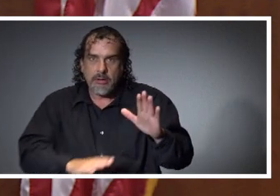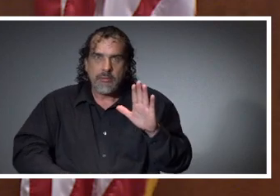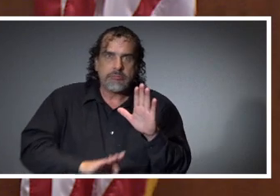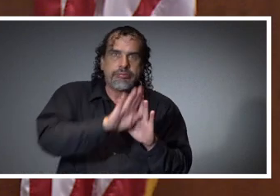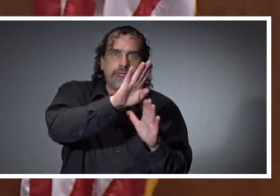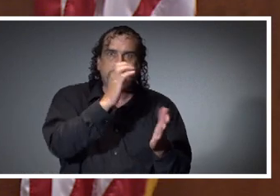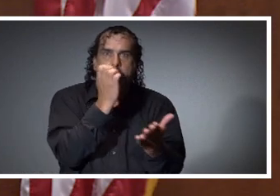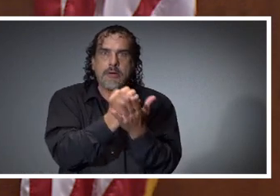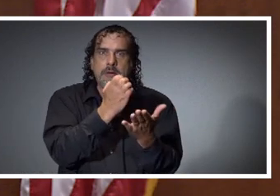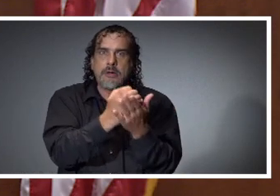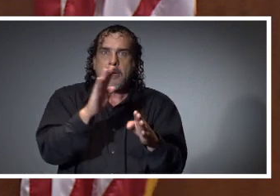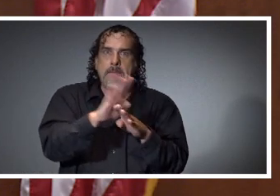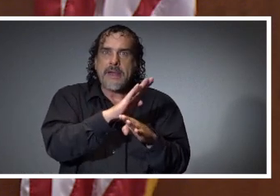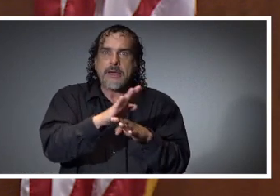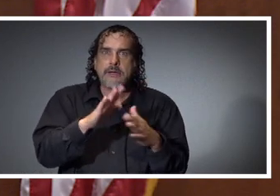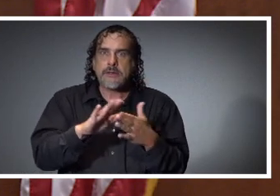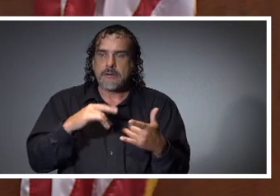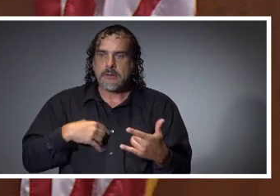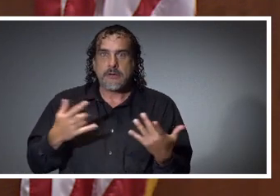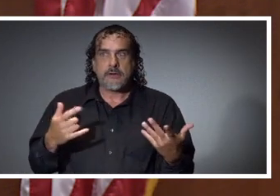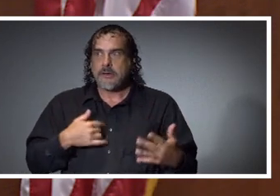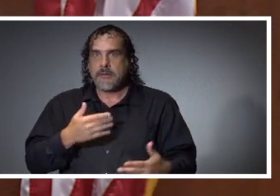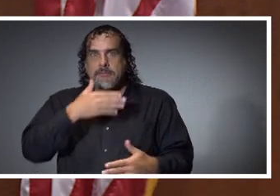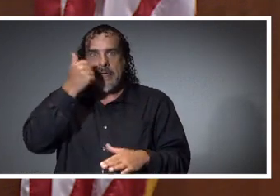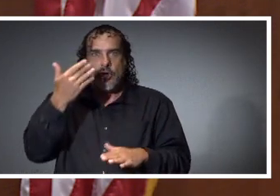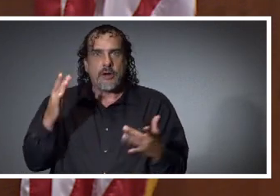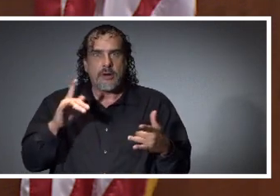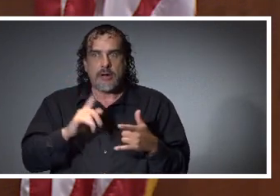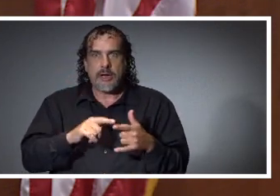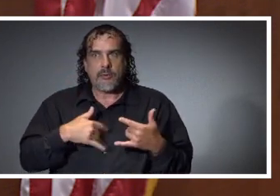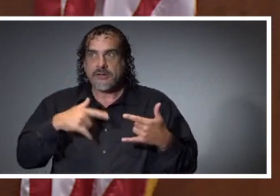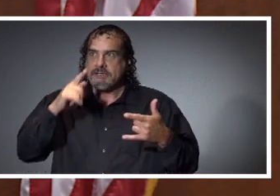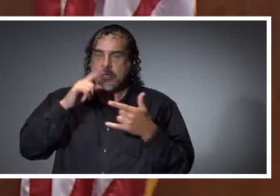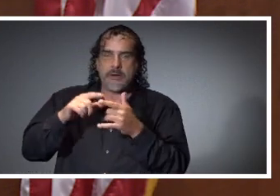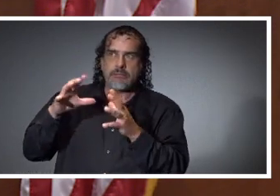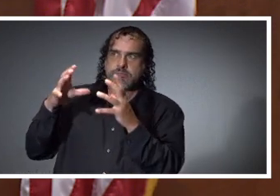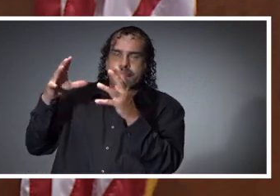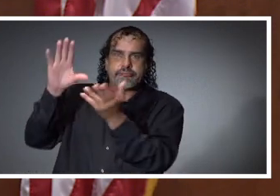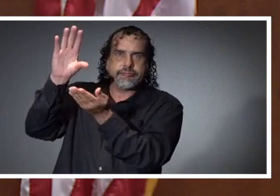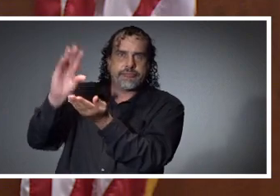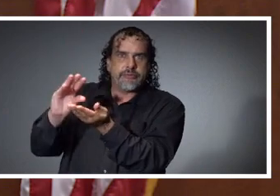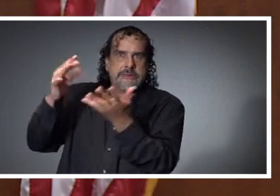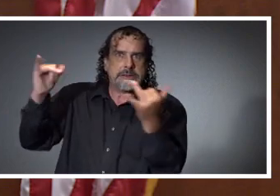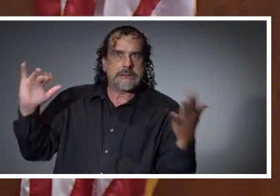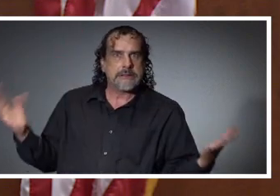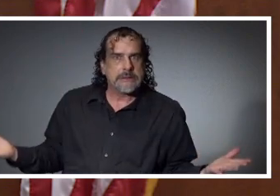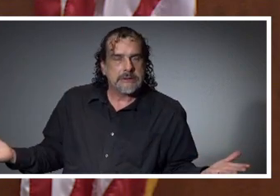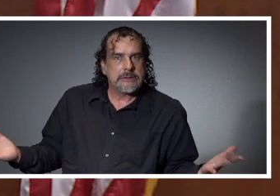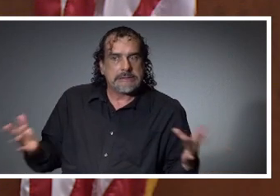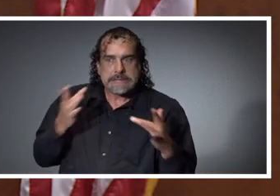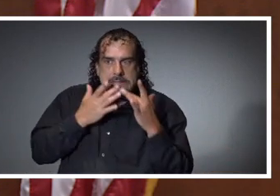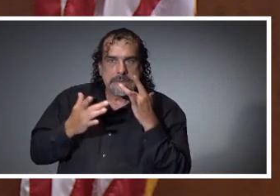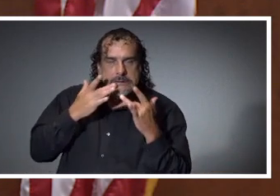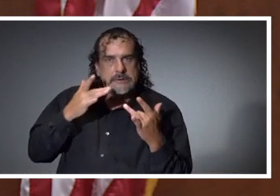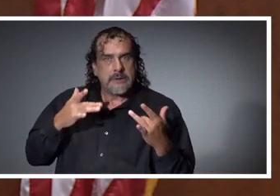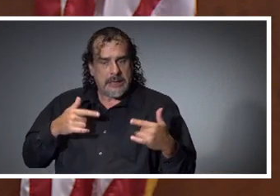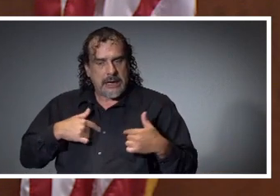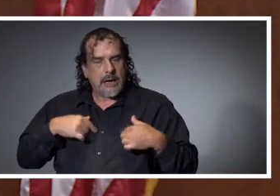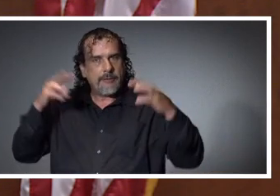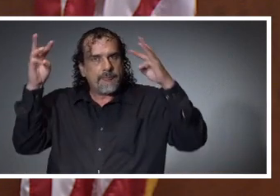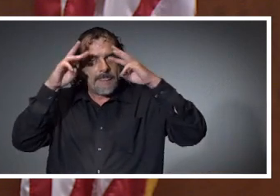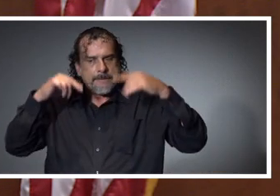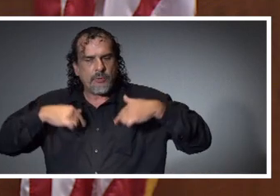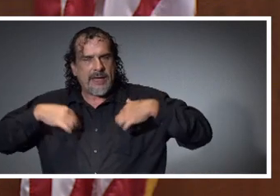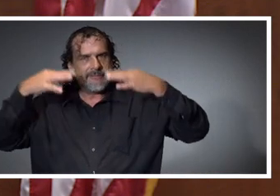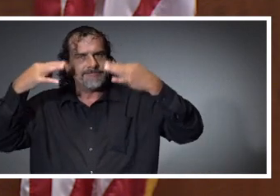we lost in March or April in America, and we're still looking at these financial challenges. So I'm very concerned about it, and we haven't made a final decision